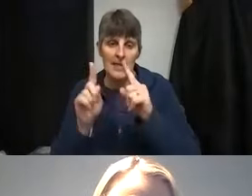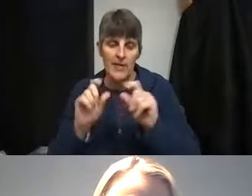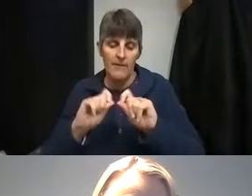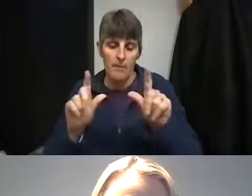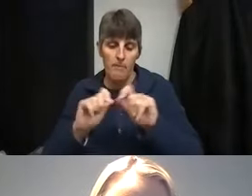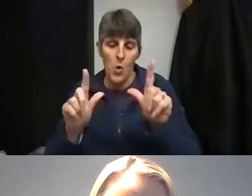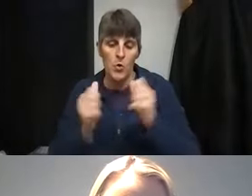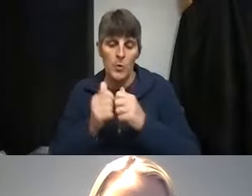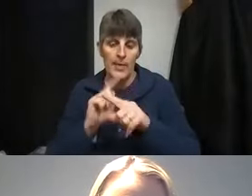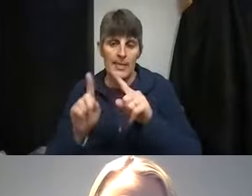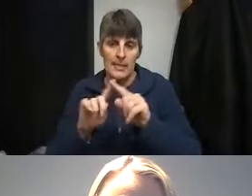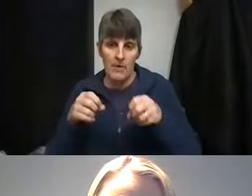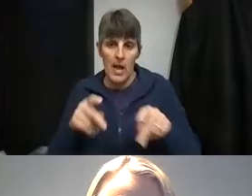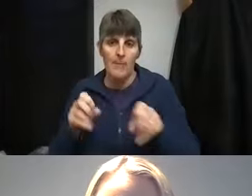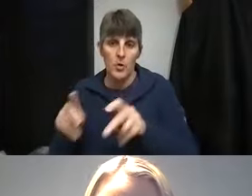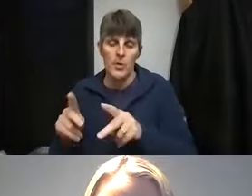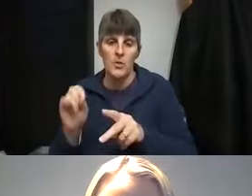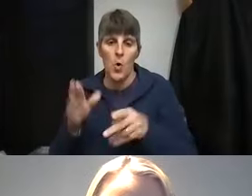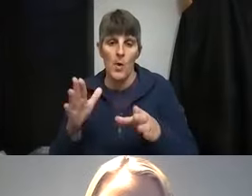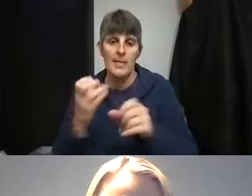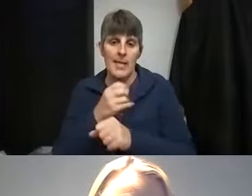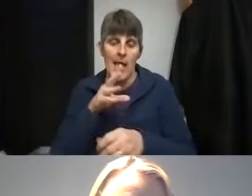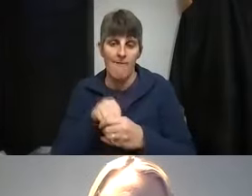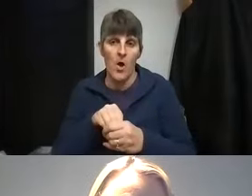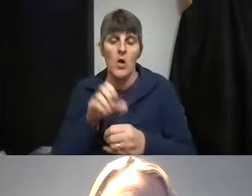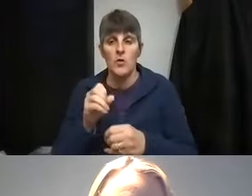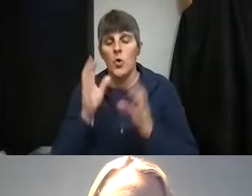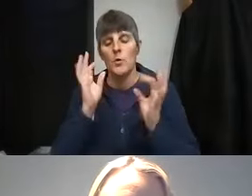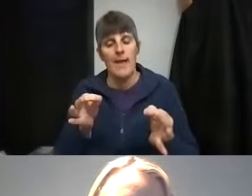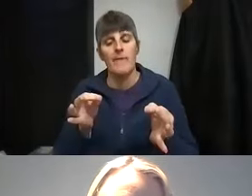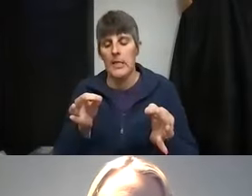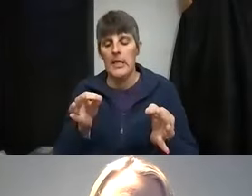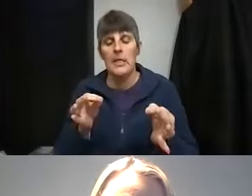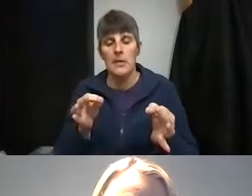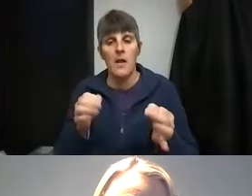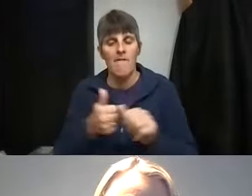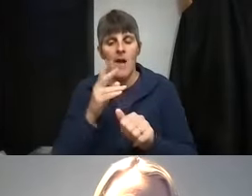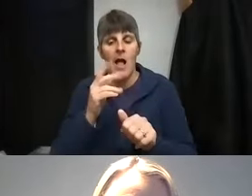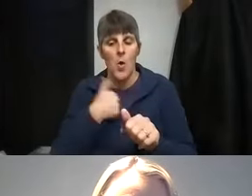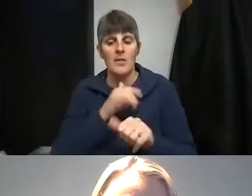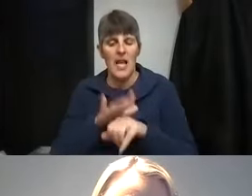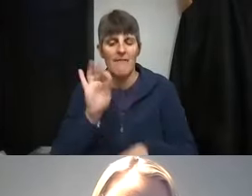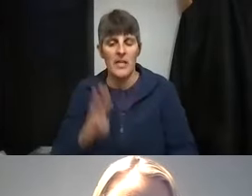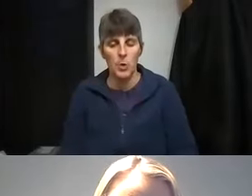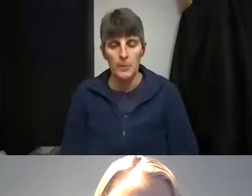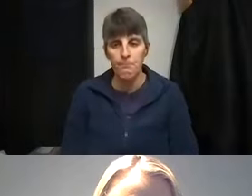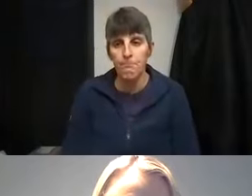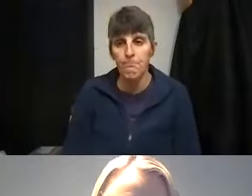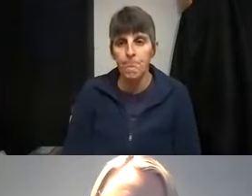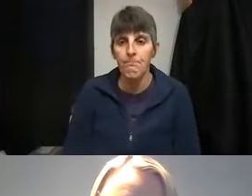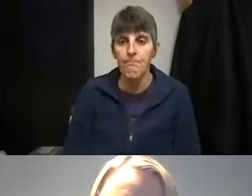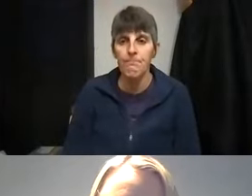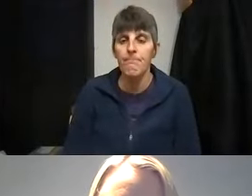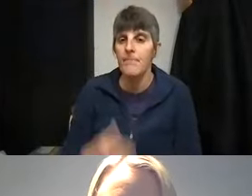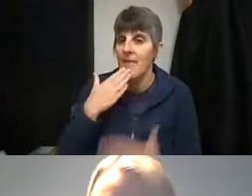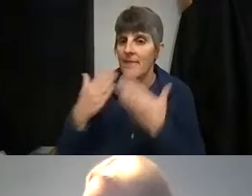with different opportunities or ways to get involved. So definitely follow us on Facebook. Thank